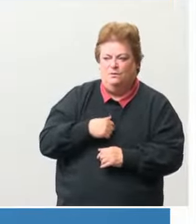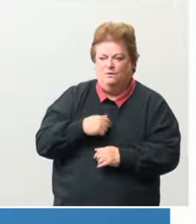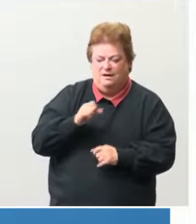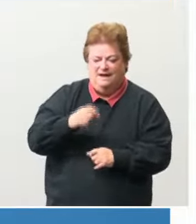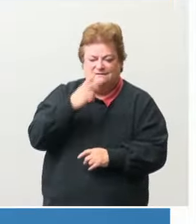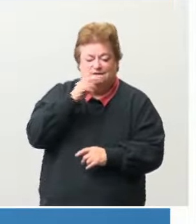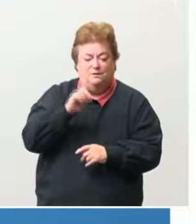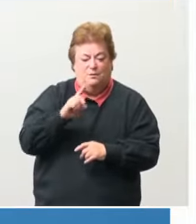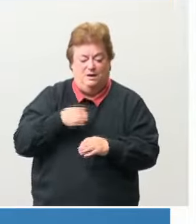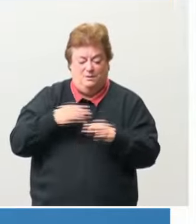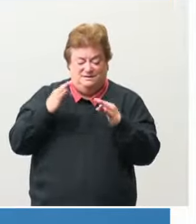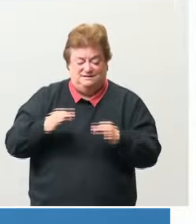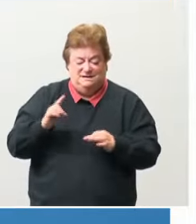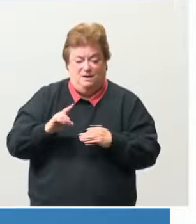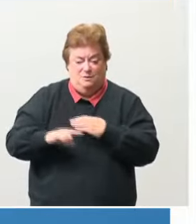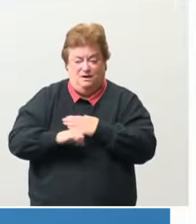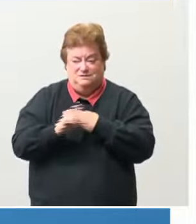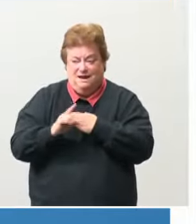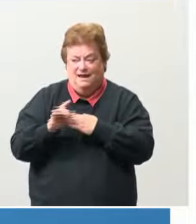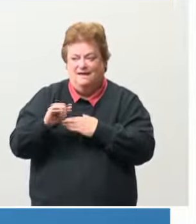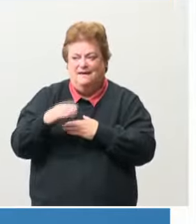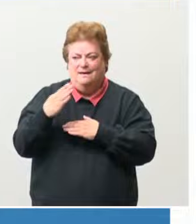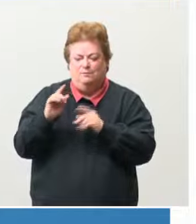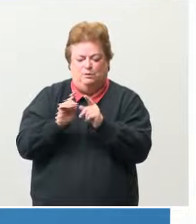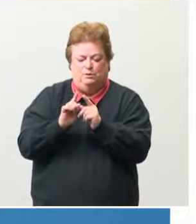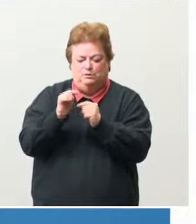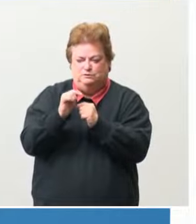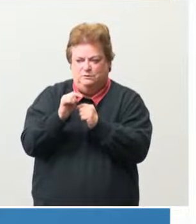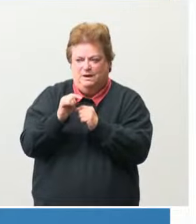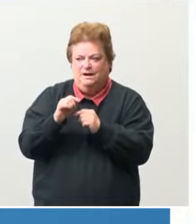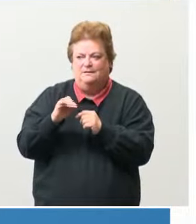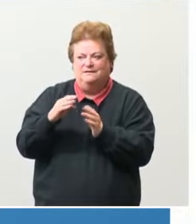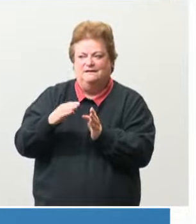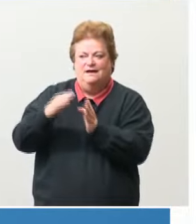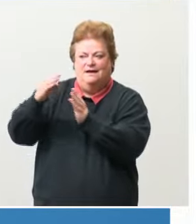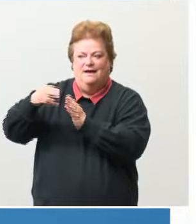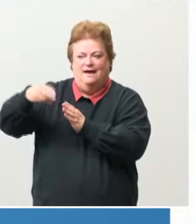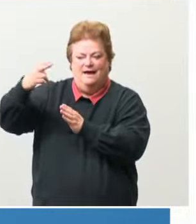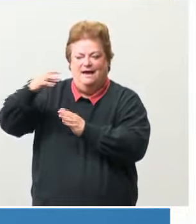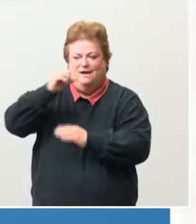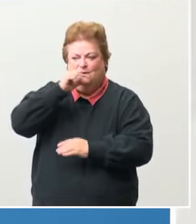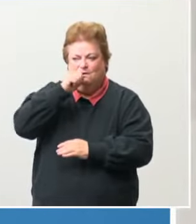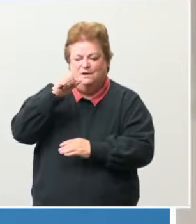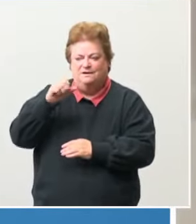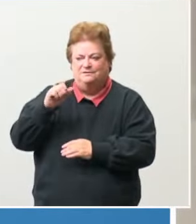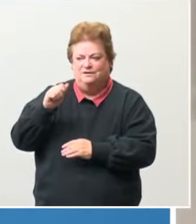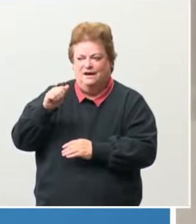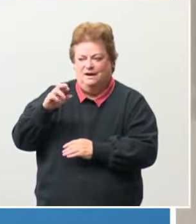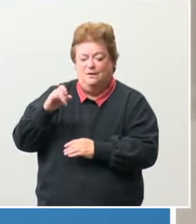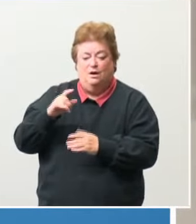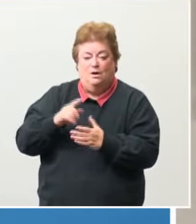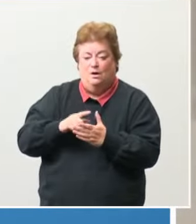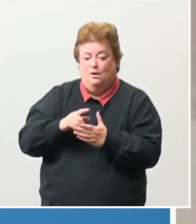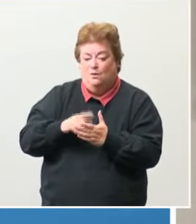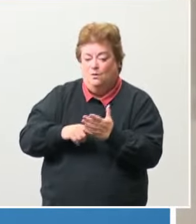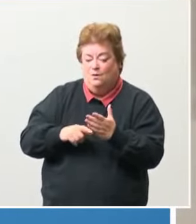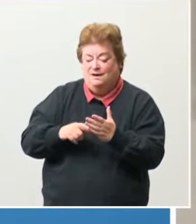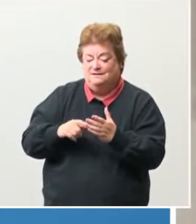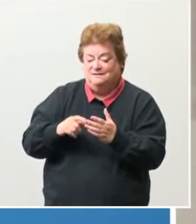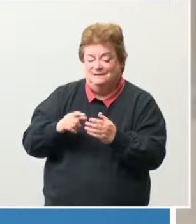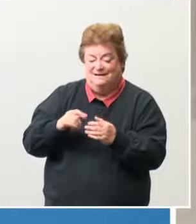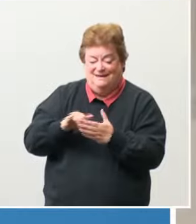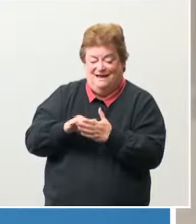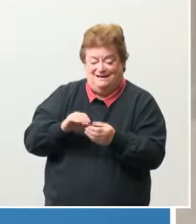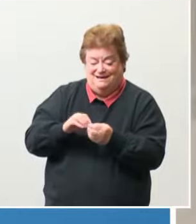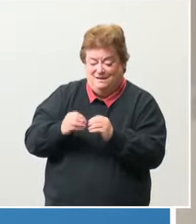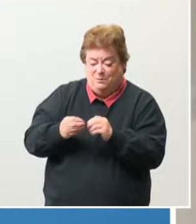square outlined in red, which can be seen in the elevated orange area. Much of what's driving the current increases is